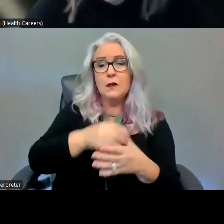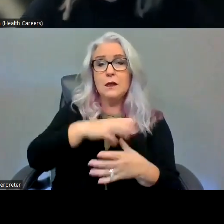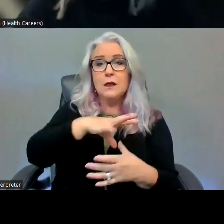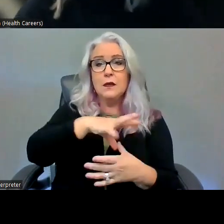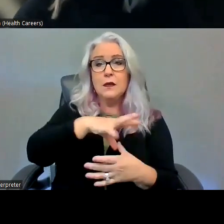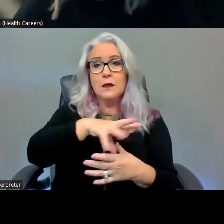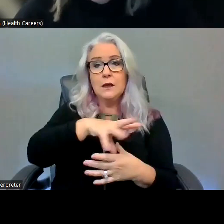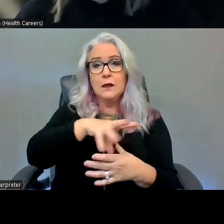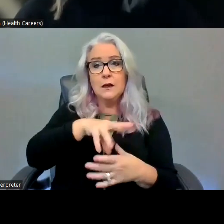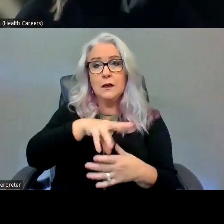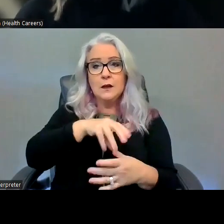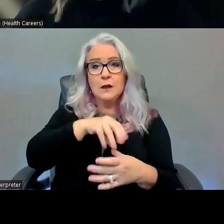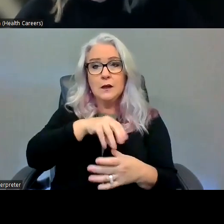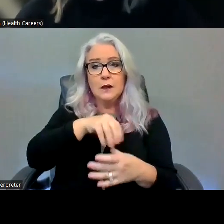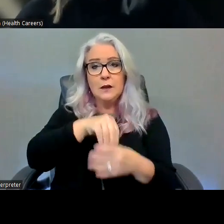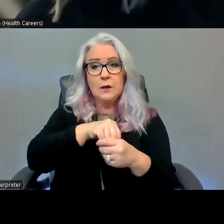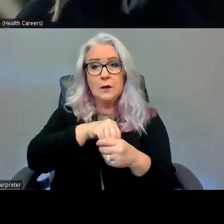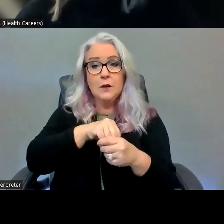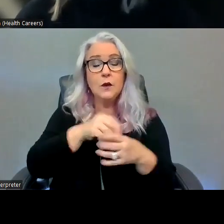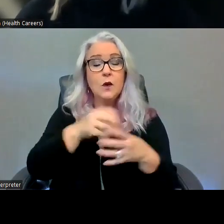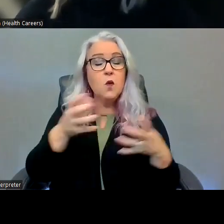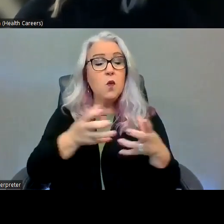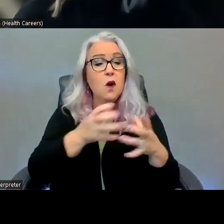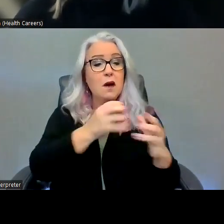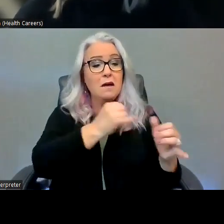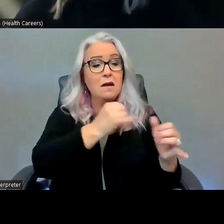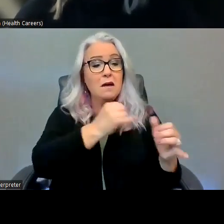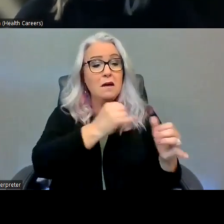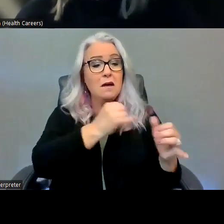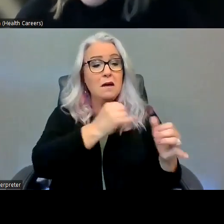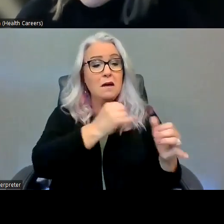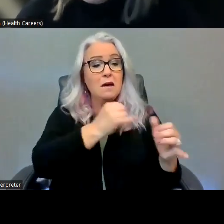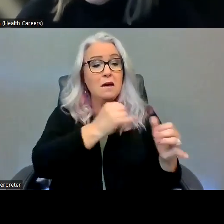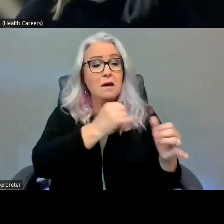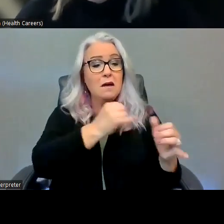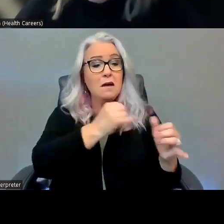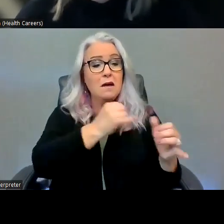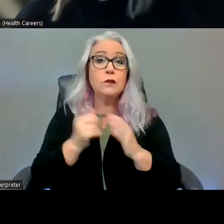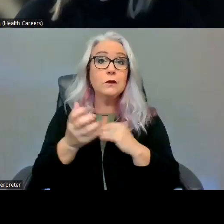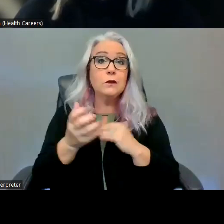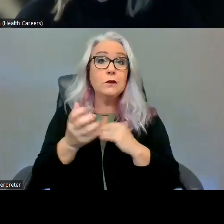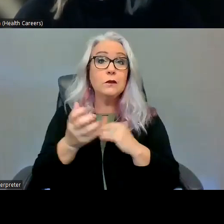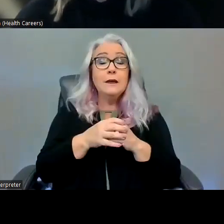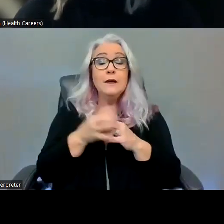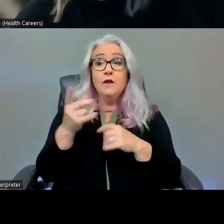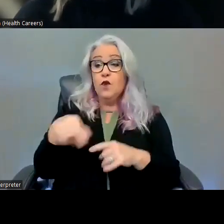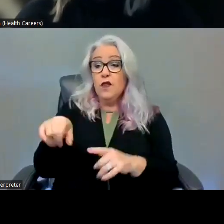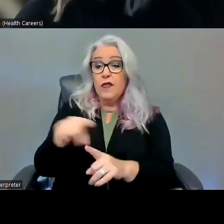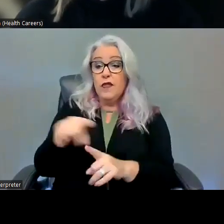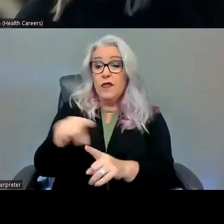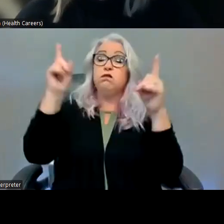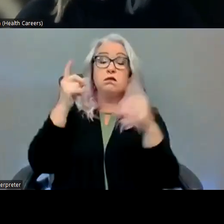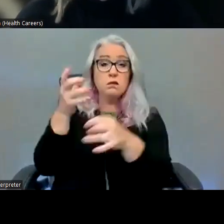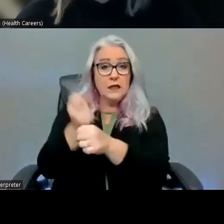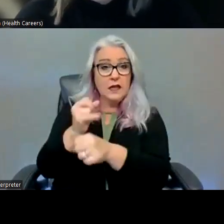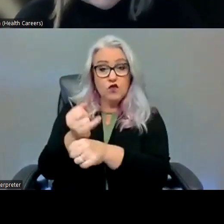need with regard to training and certifications to get the jobs that they want in the healthcare industry. So